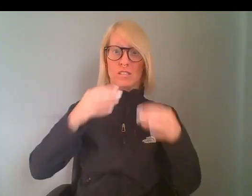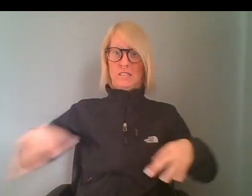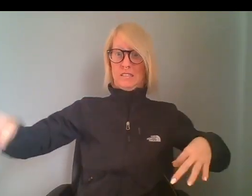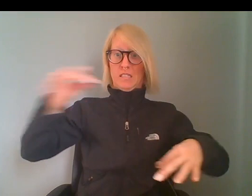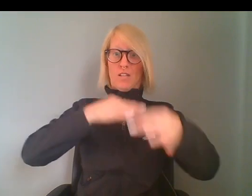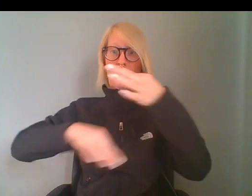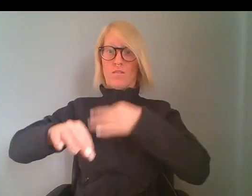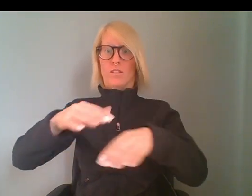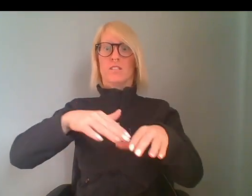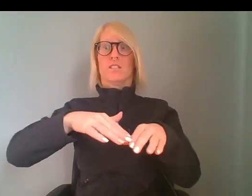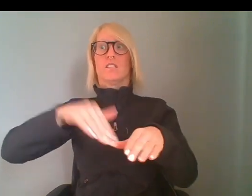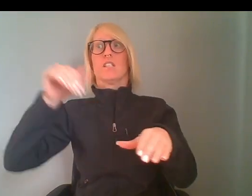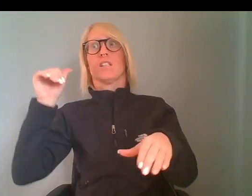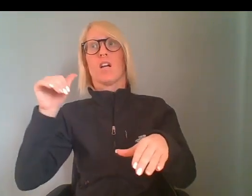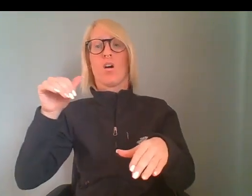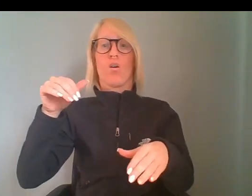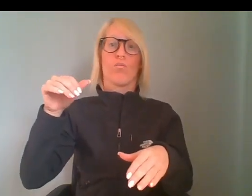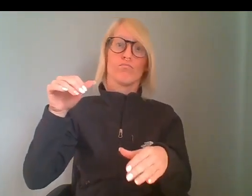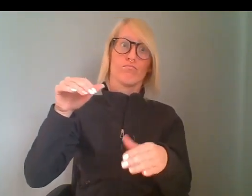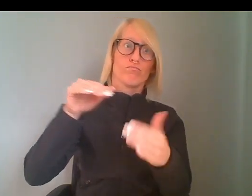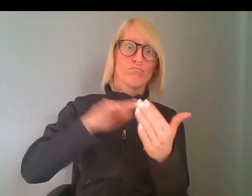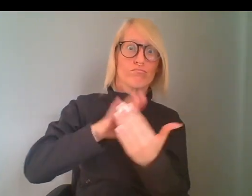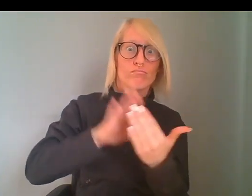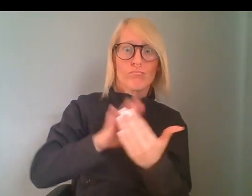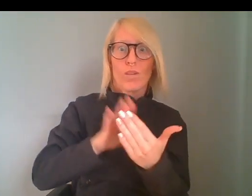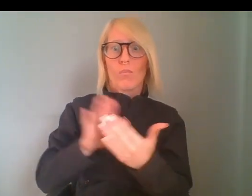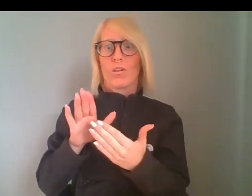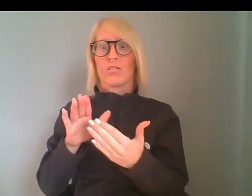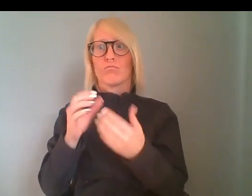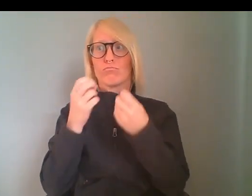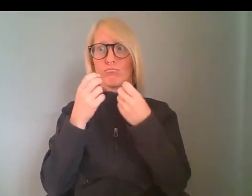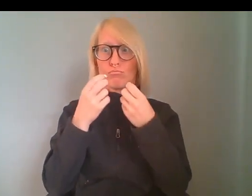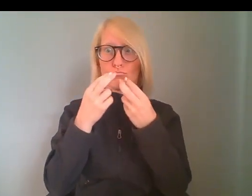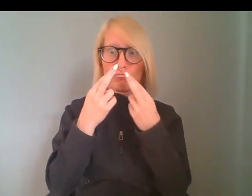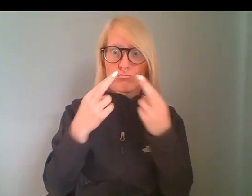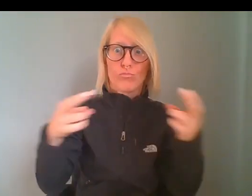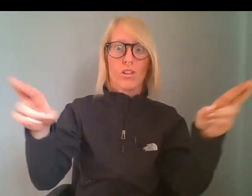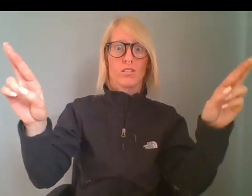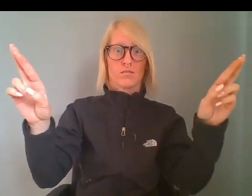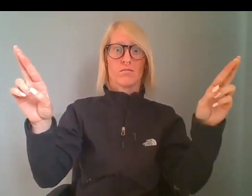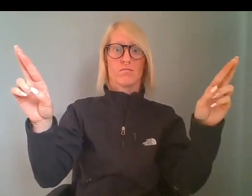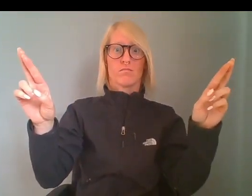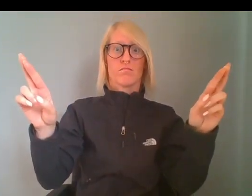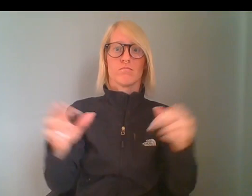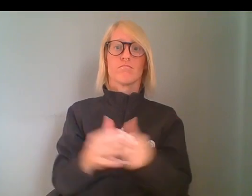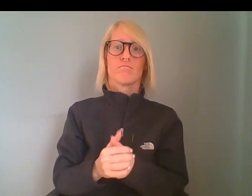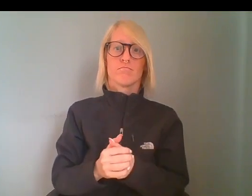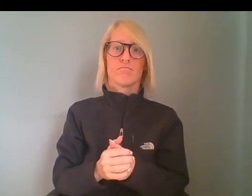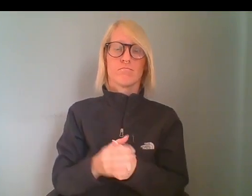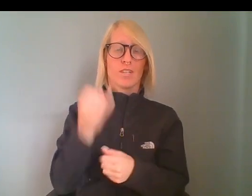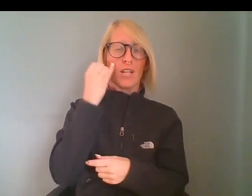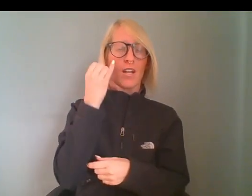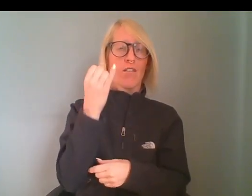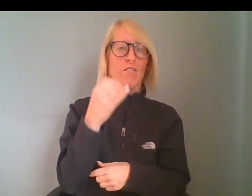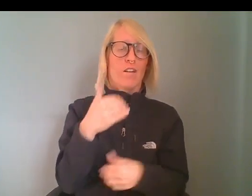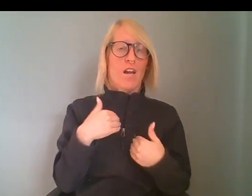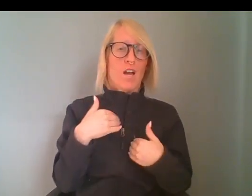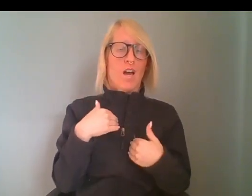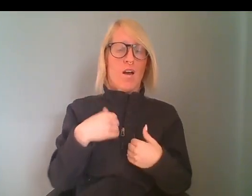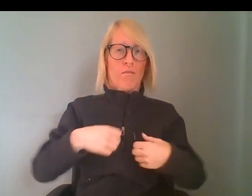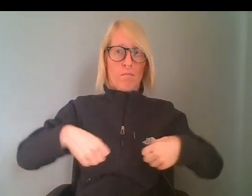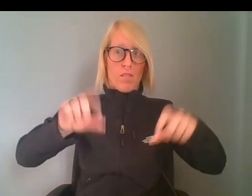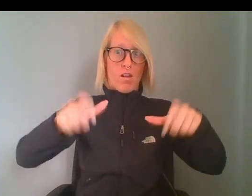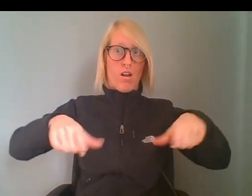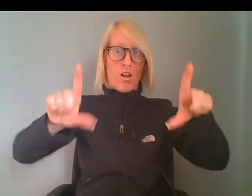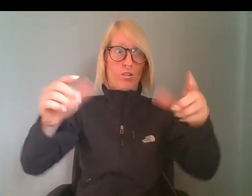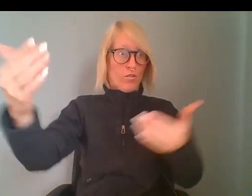doing your press releases. But when you have something like a blog, you're inviting people to talk back to you, to comment, or,